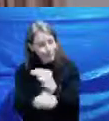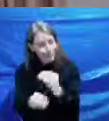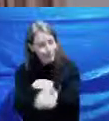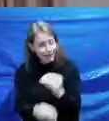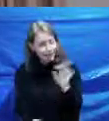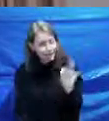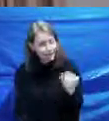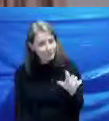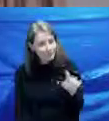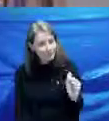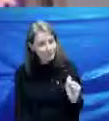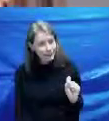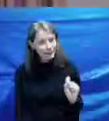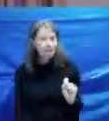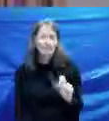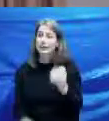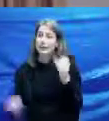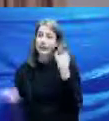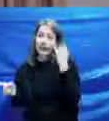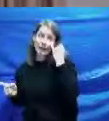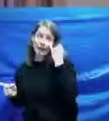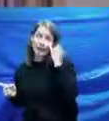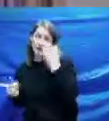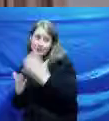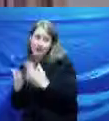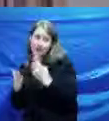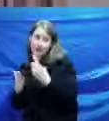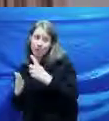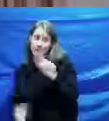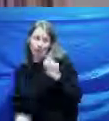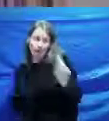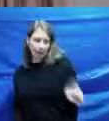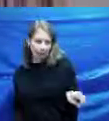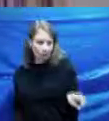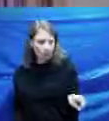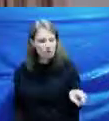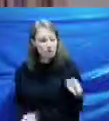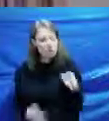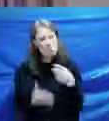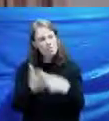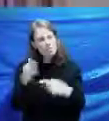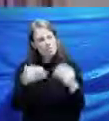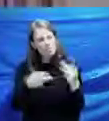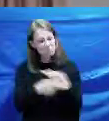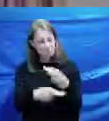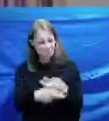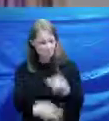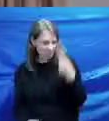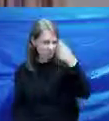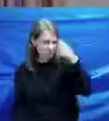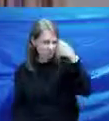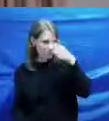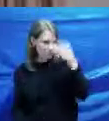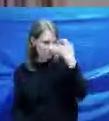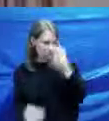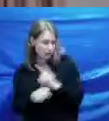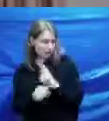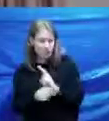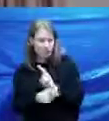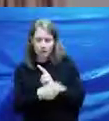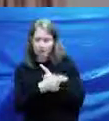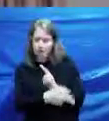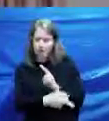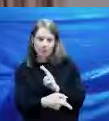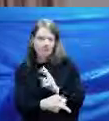that. But if someone were to ask you, you know, what does multiplication mean? Why would you use it? You know, what would you say? I mean, what else would a mother